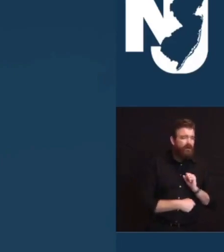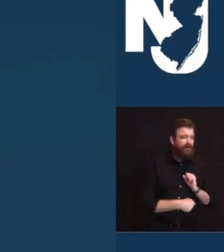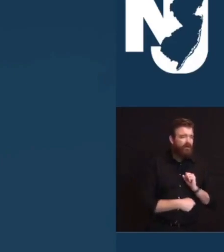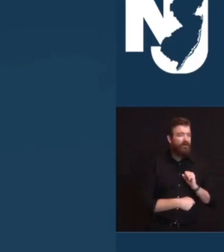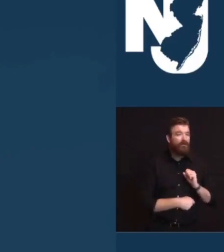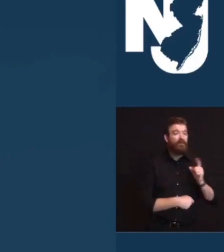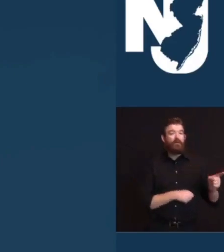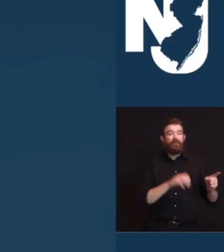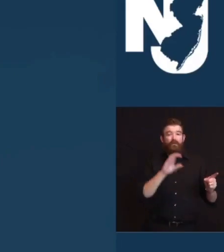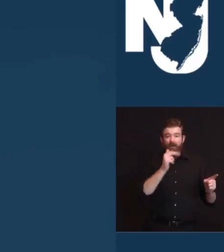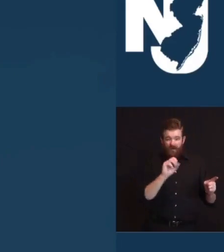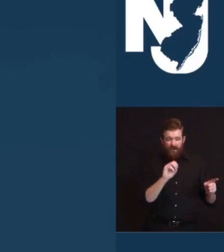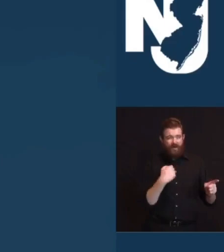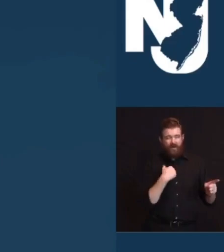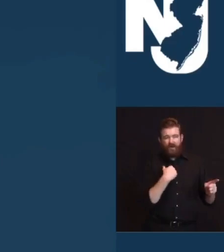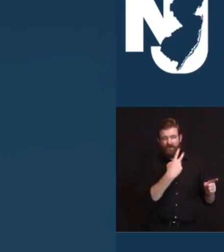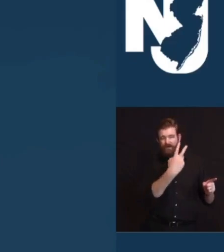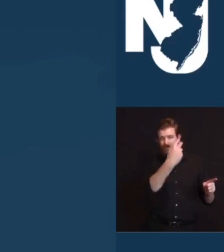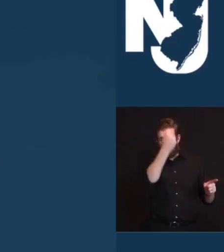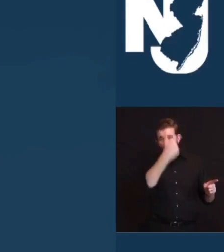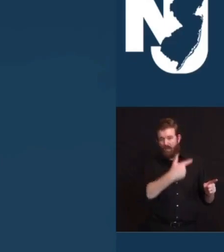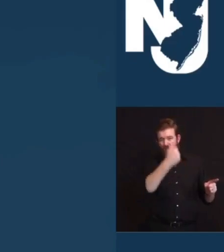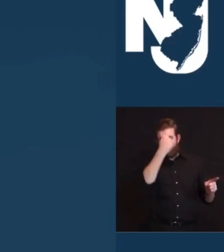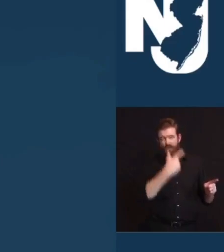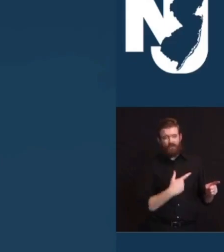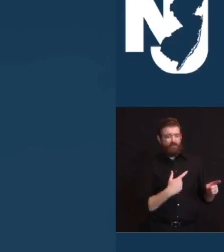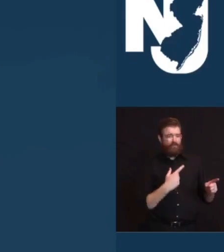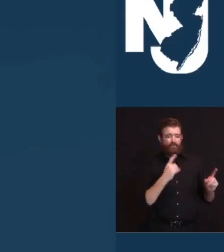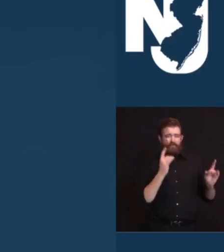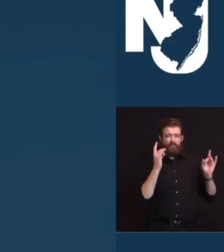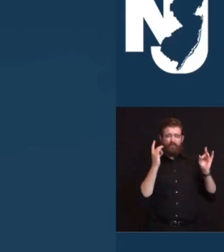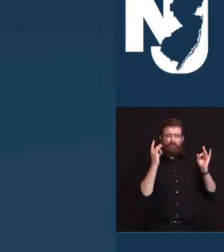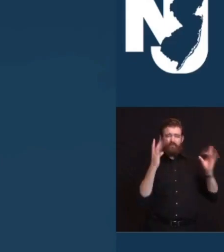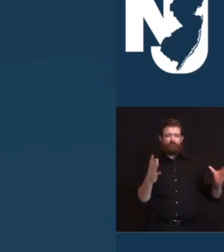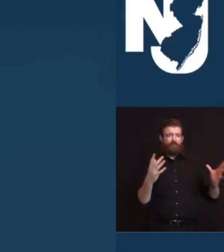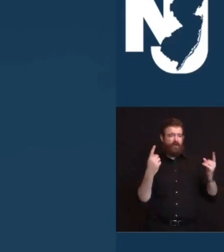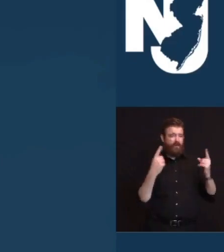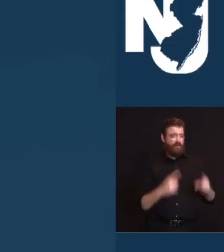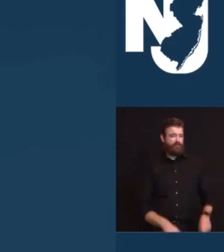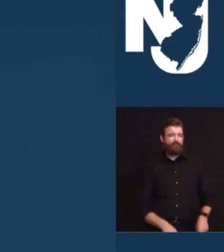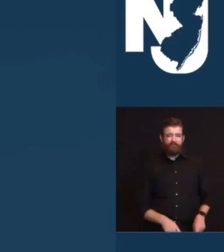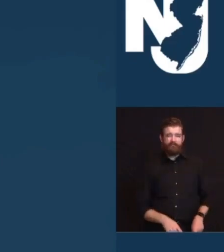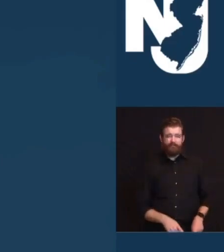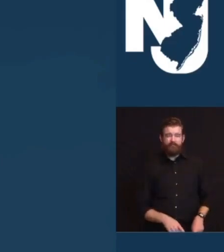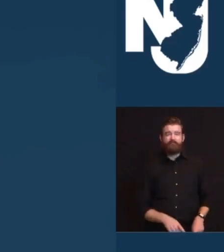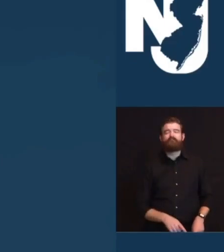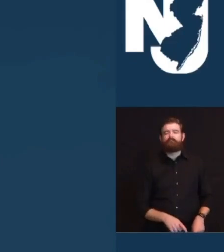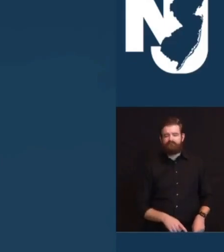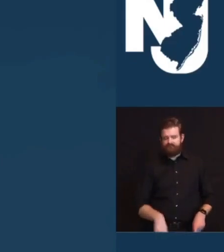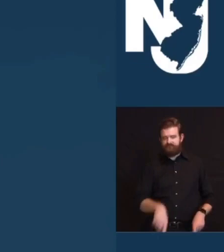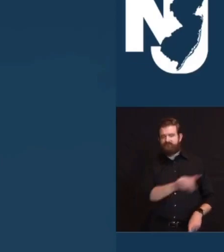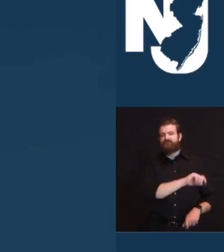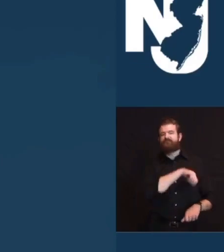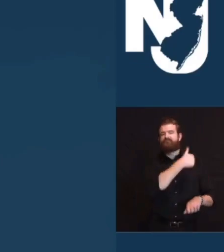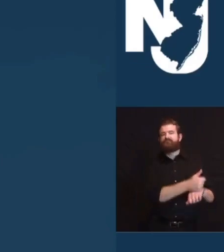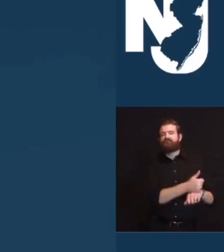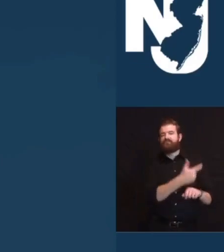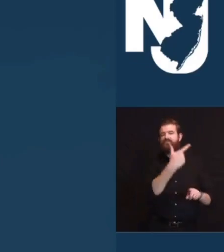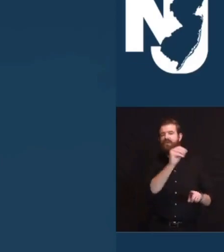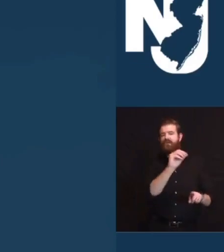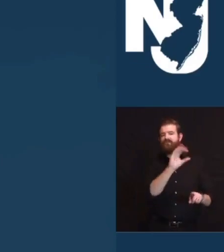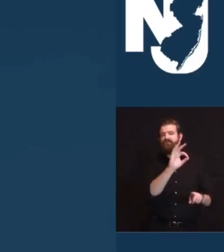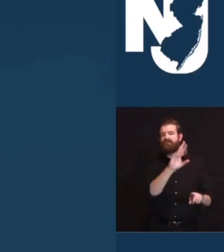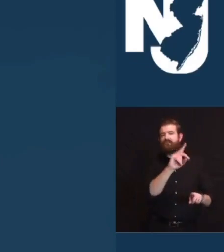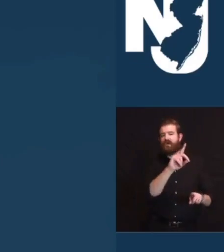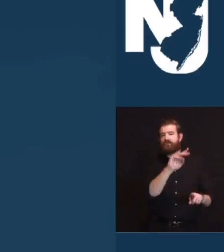an awful, awful, awful tragedy. A GoFundMe page in Chase's honor has been established, and his parents said